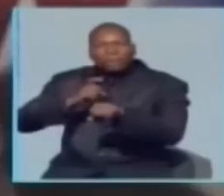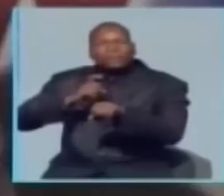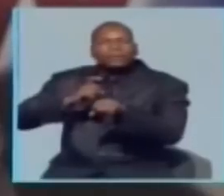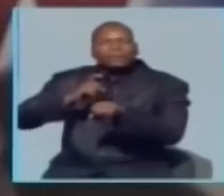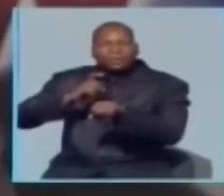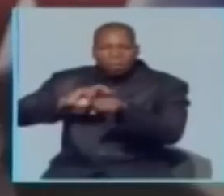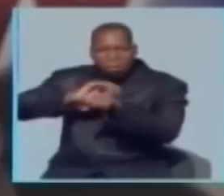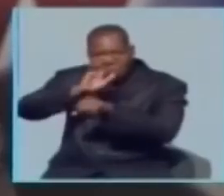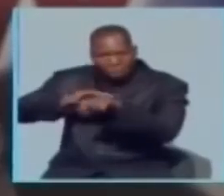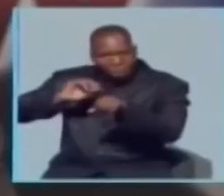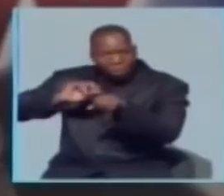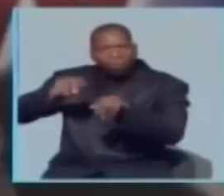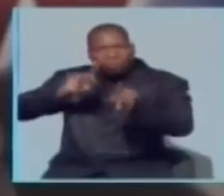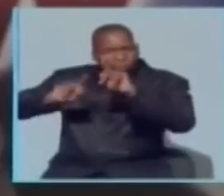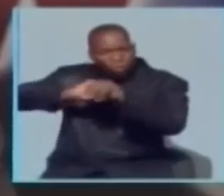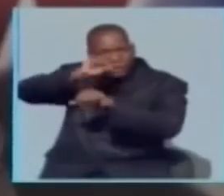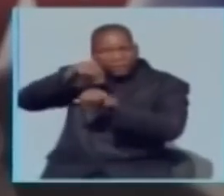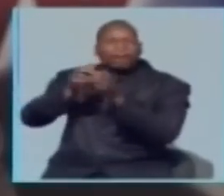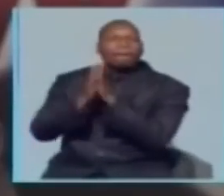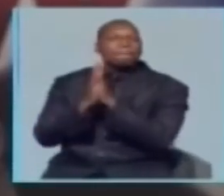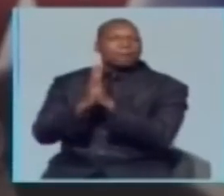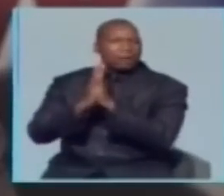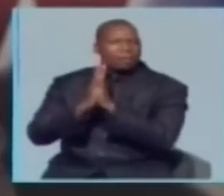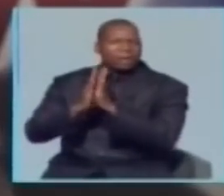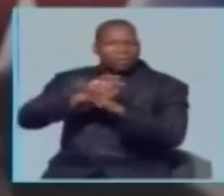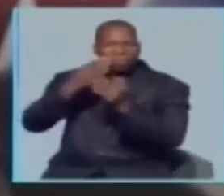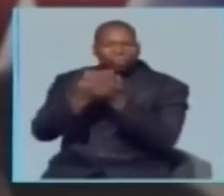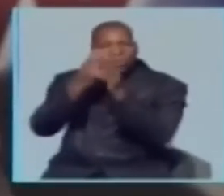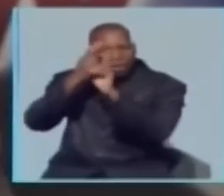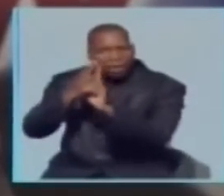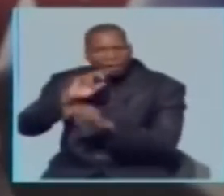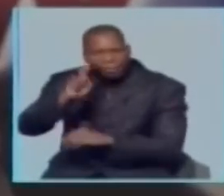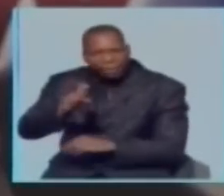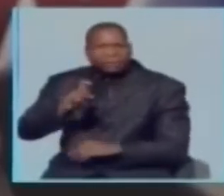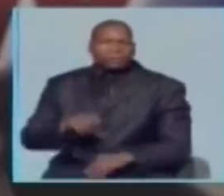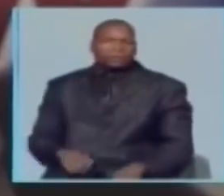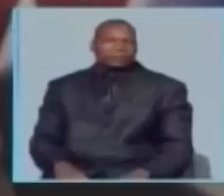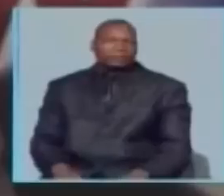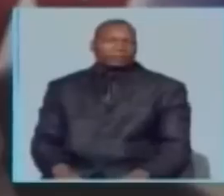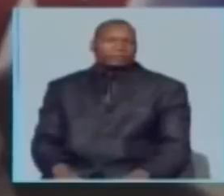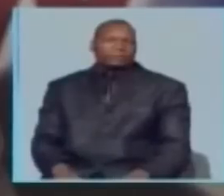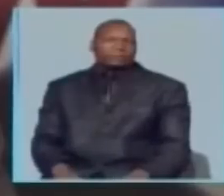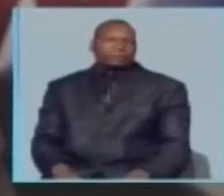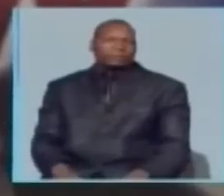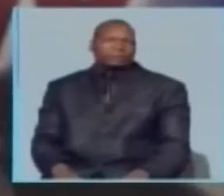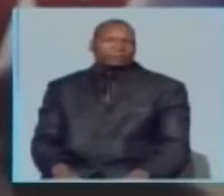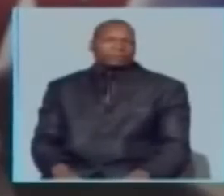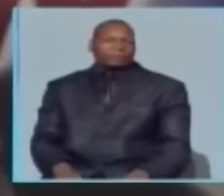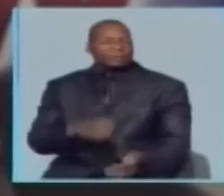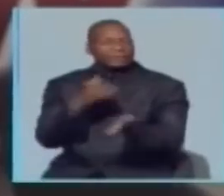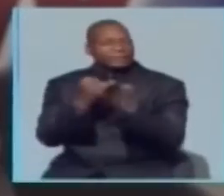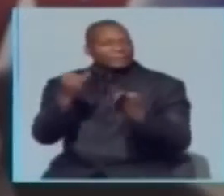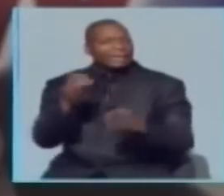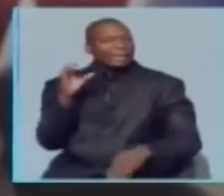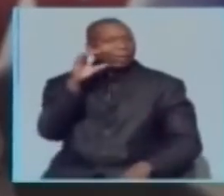the best thing that you can do is purely respond to that. There have been, and this is a very hot matter because obviously